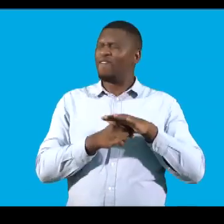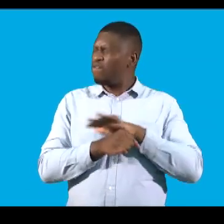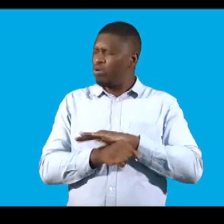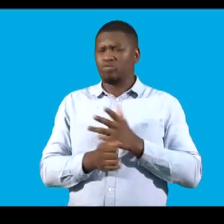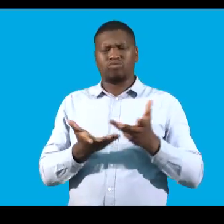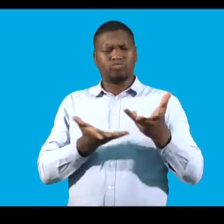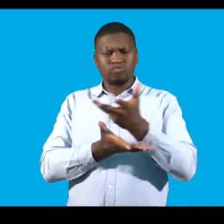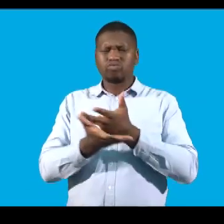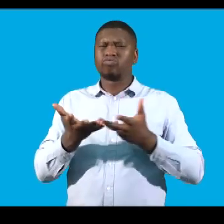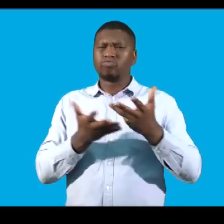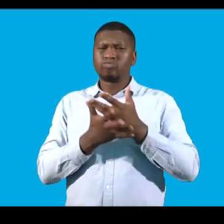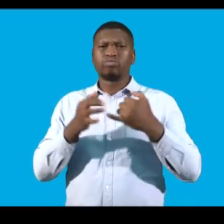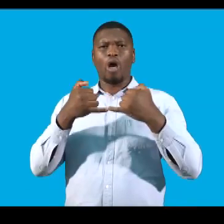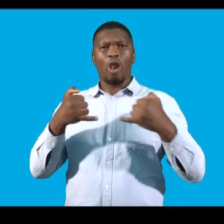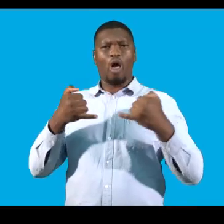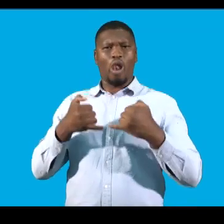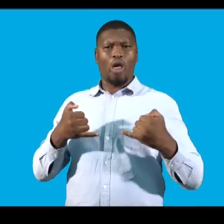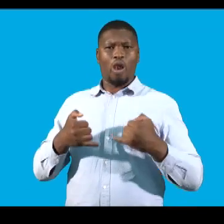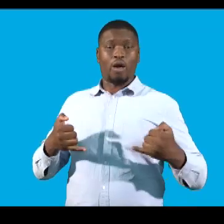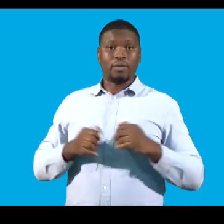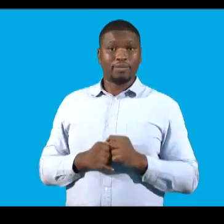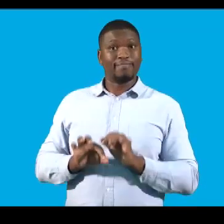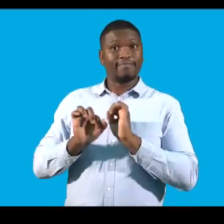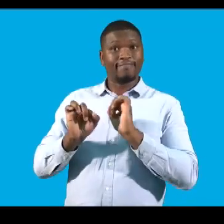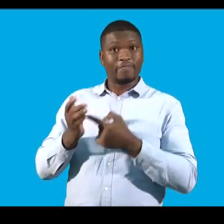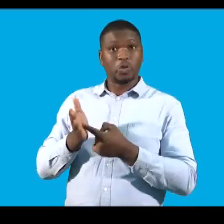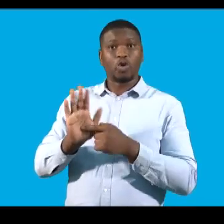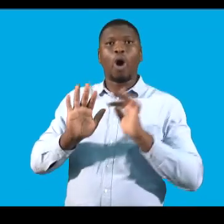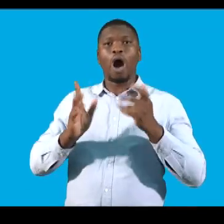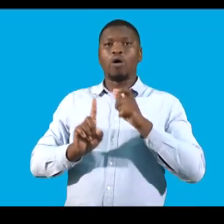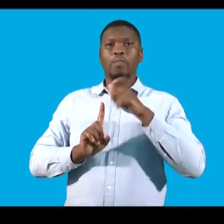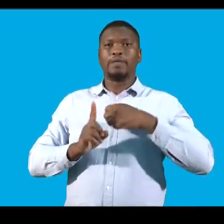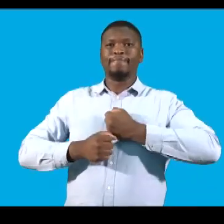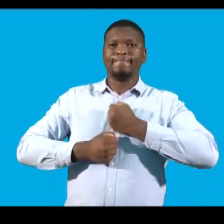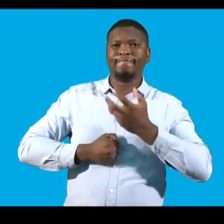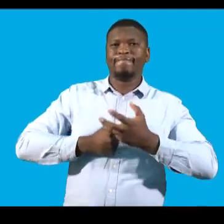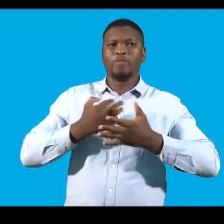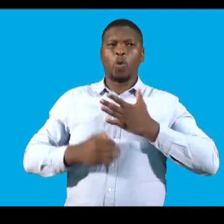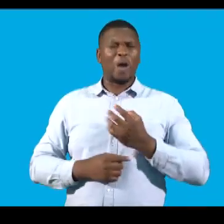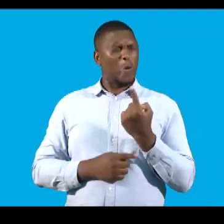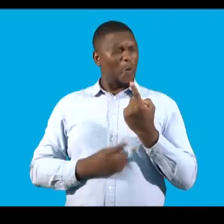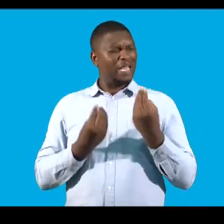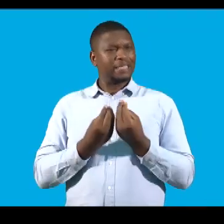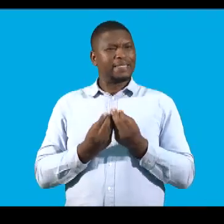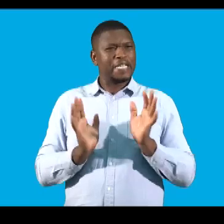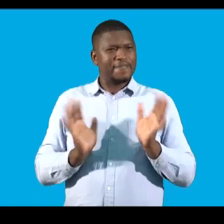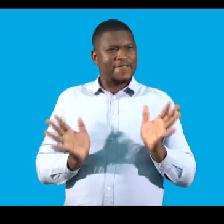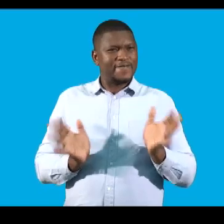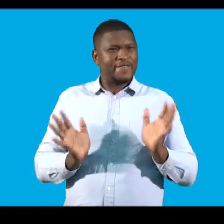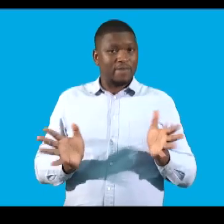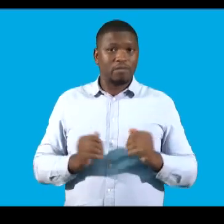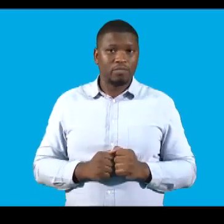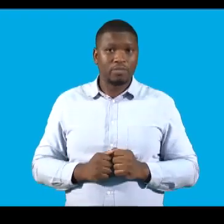thoroughly engaging with these lines. The stanza conveys how the speaker wants only one thing,